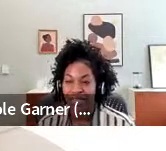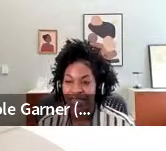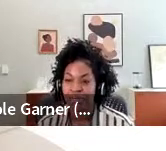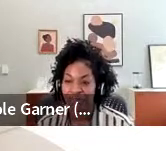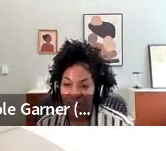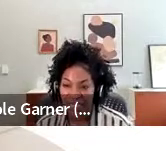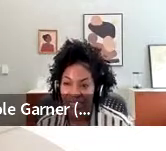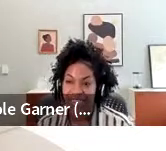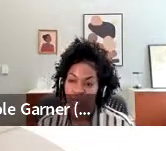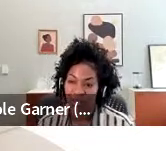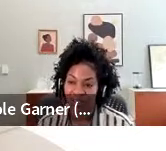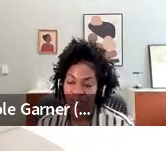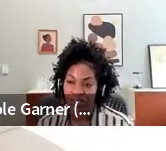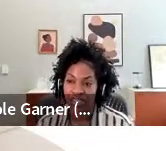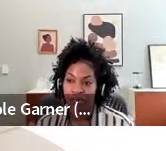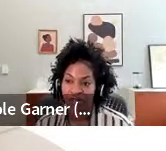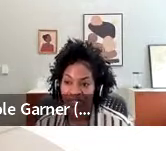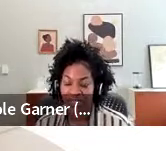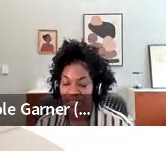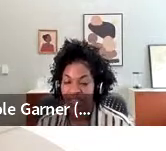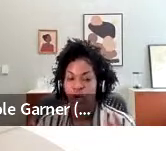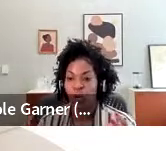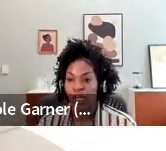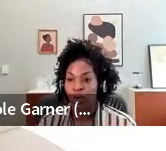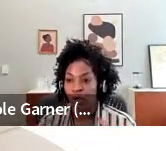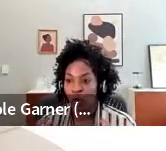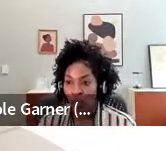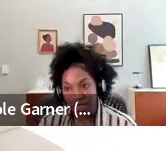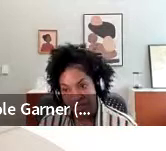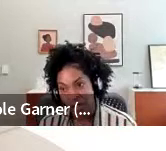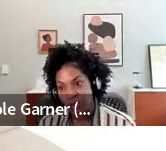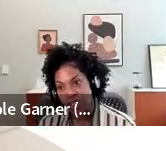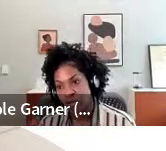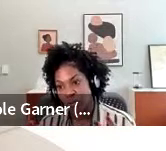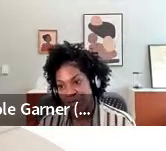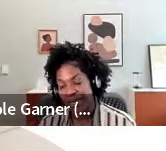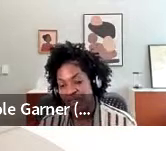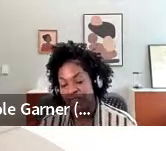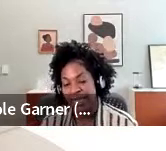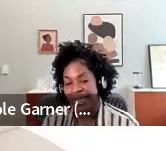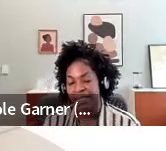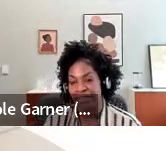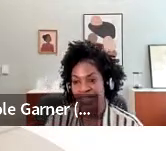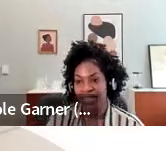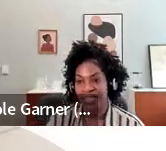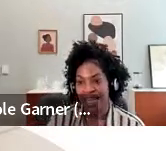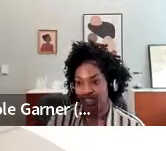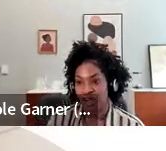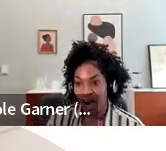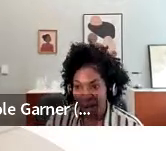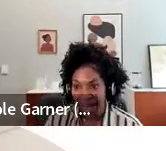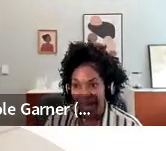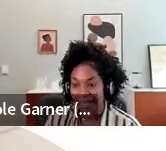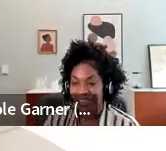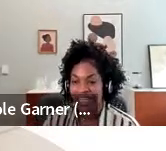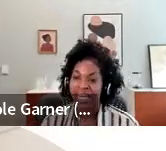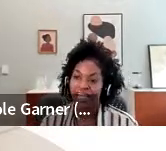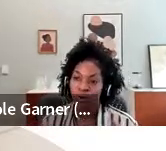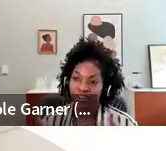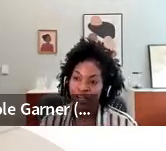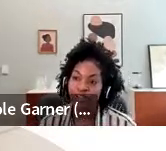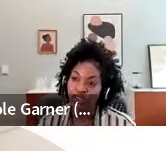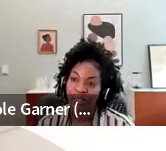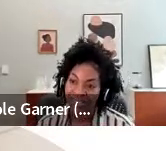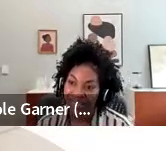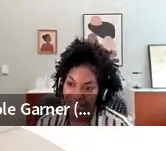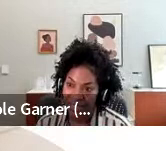about their experiences. And within those experiences, we are recording those. Those will be held in the National Archives, and